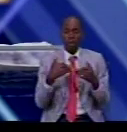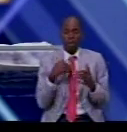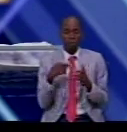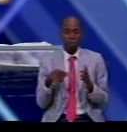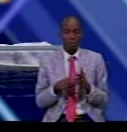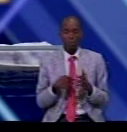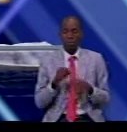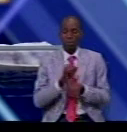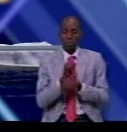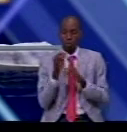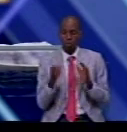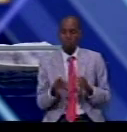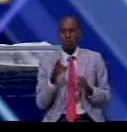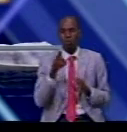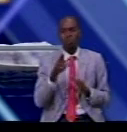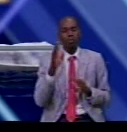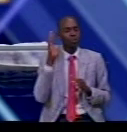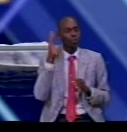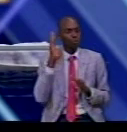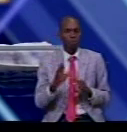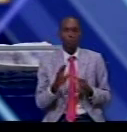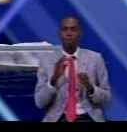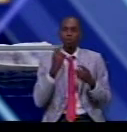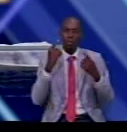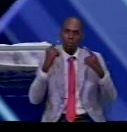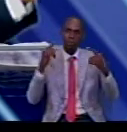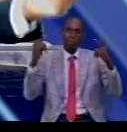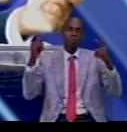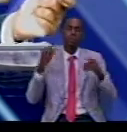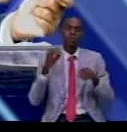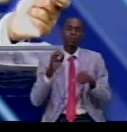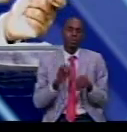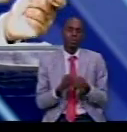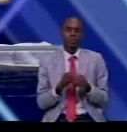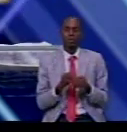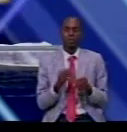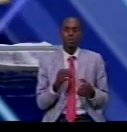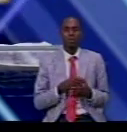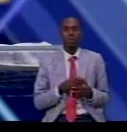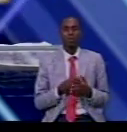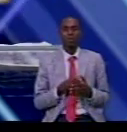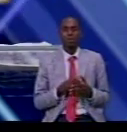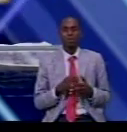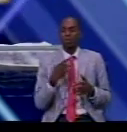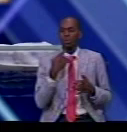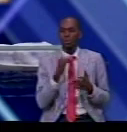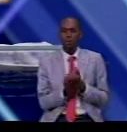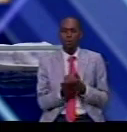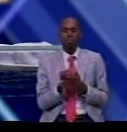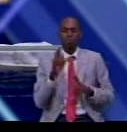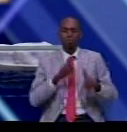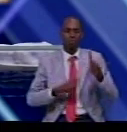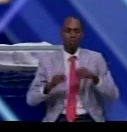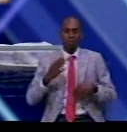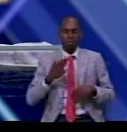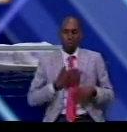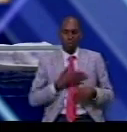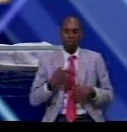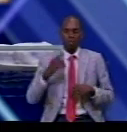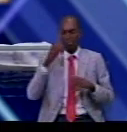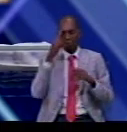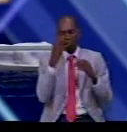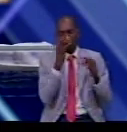mouth and pray and say, Lord, my faith is hinging on the stone, the cornerstone, on Christ. I don't know where your faith